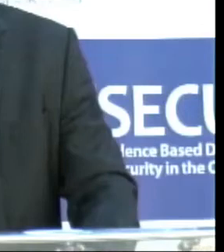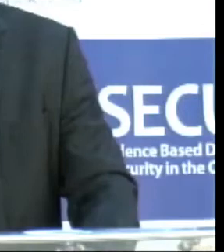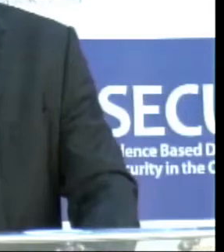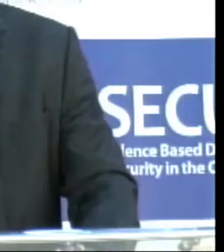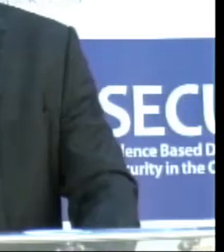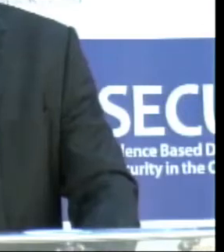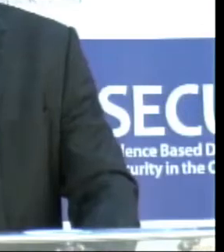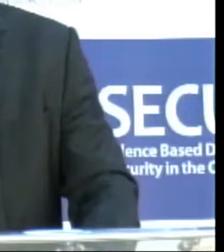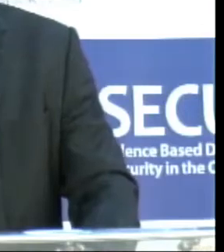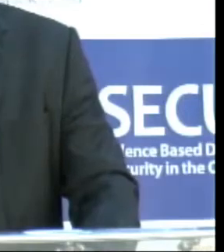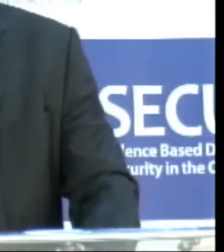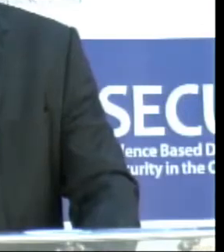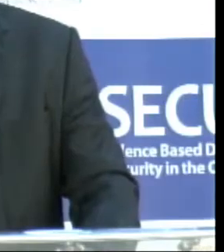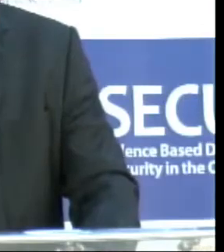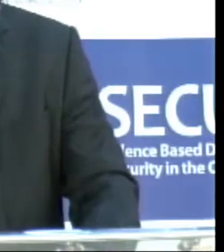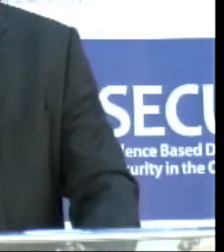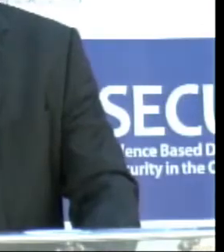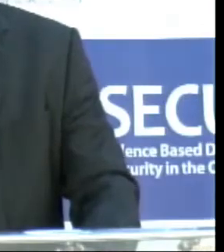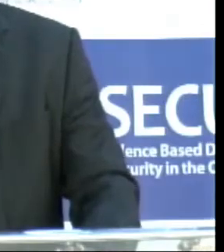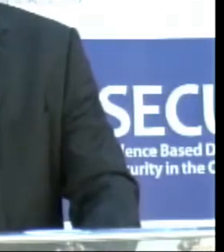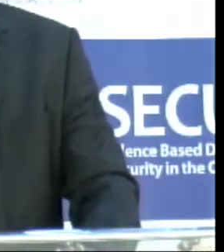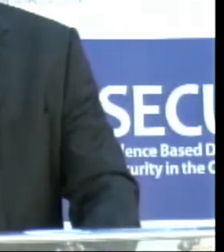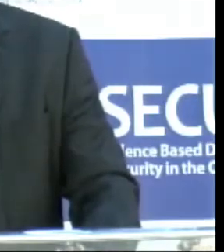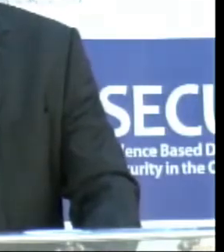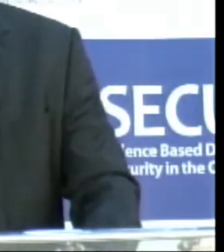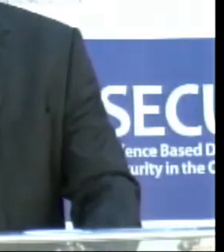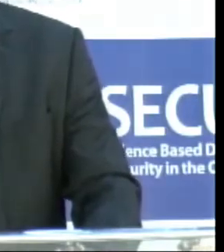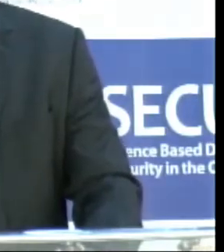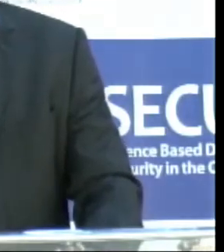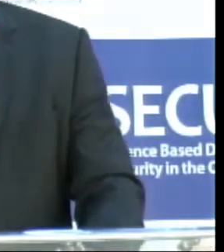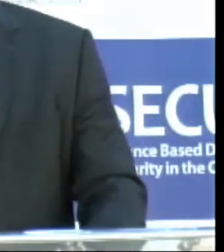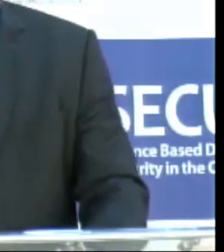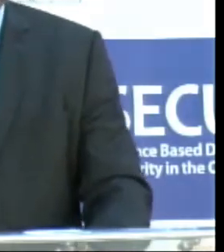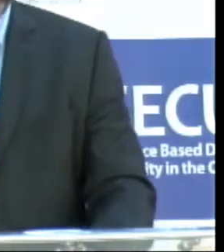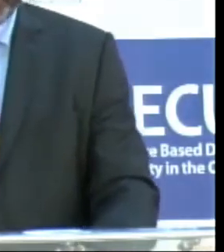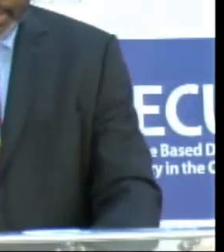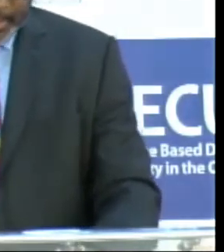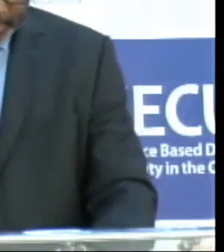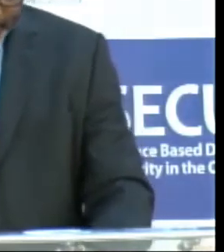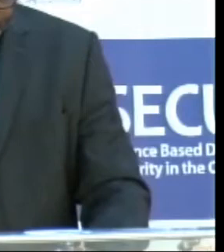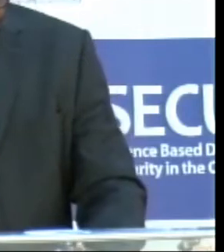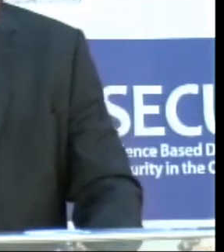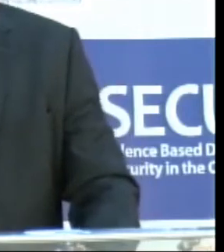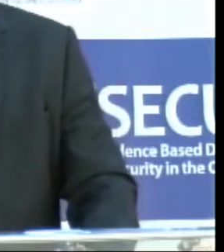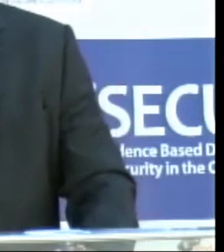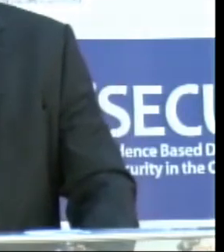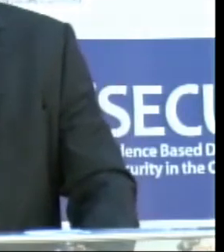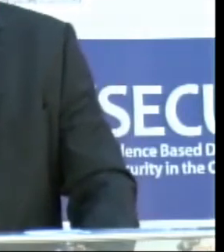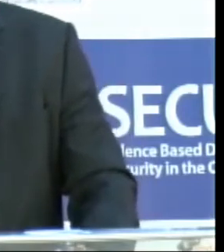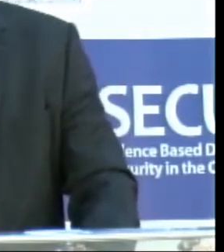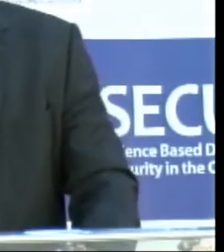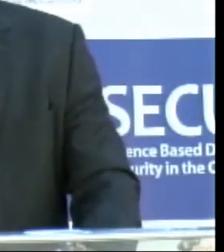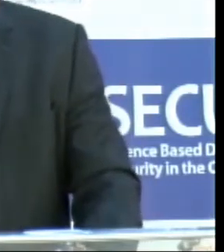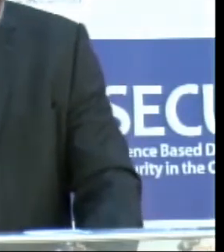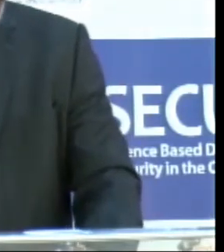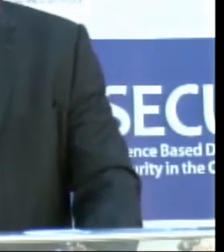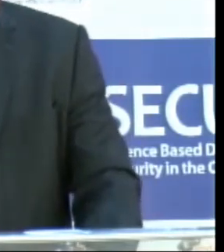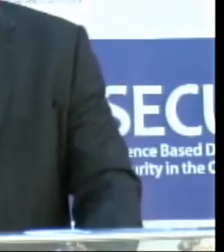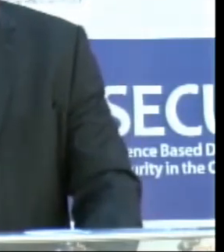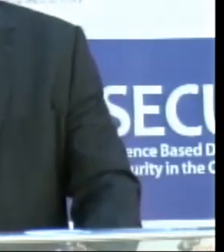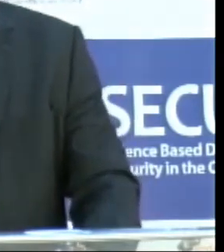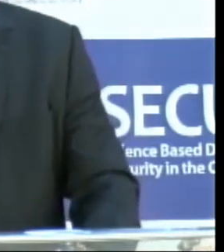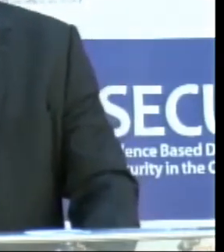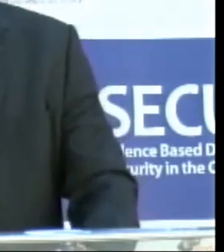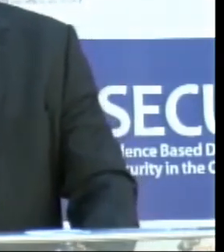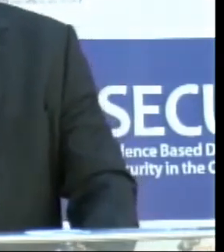programs, which in turn have the potential to reduce crime and violence among our youth population. The Criminal Justice Research Planning Unit